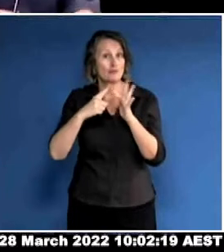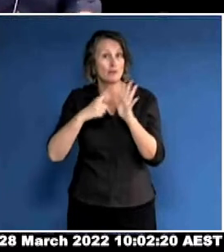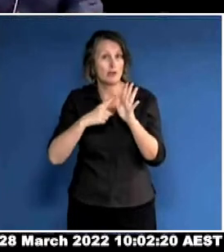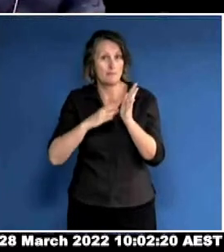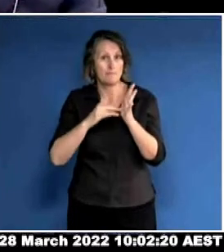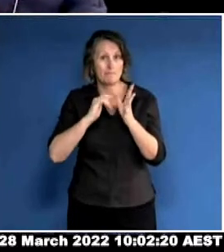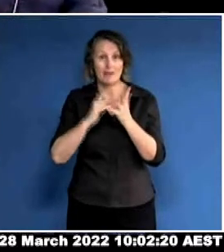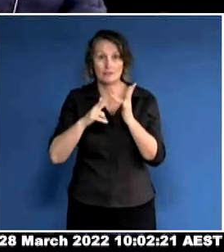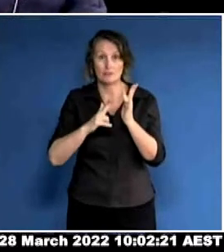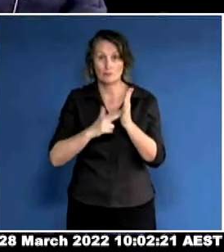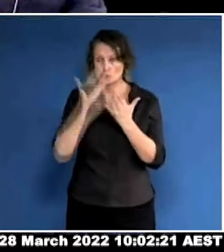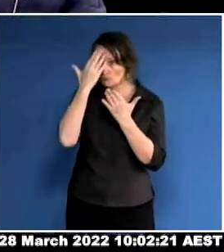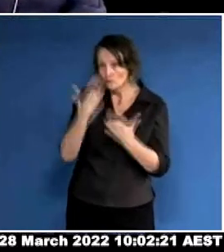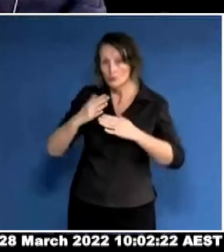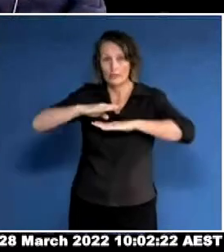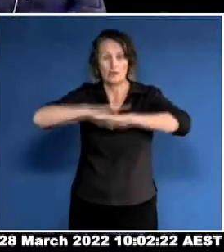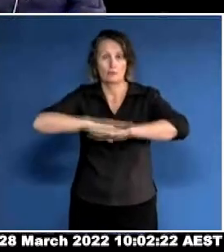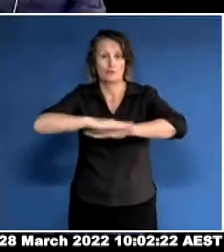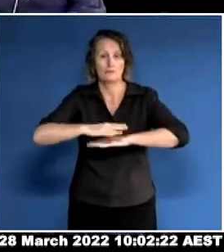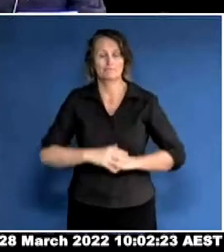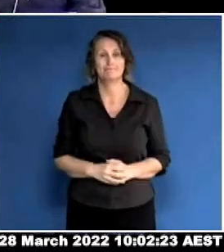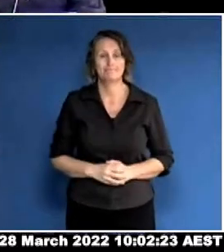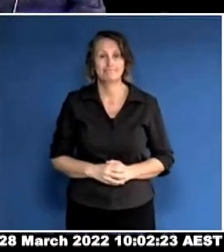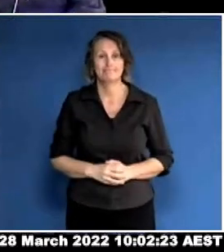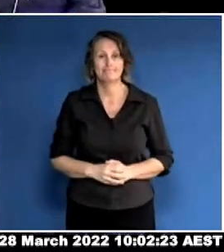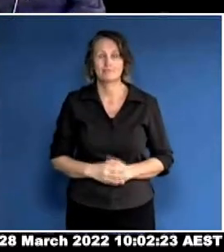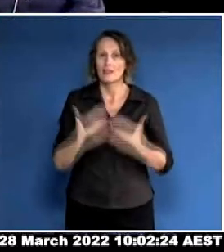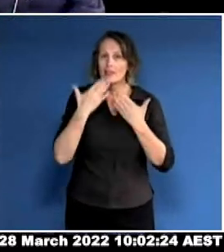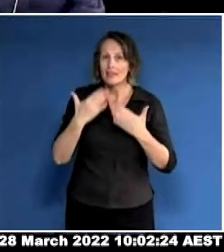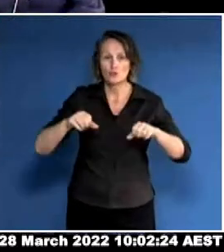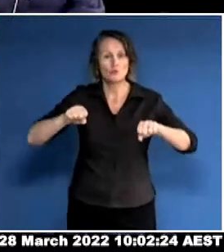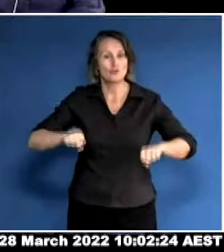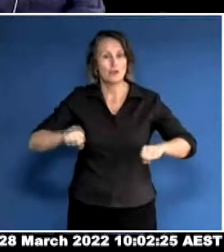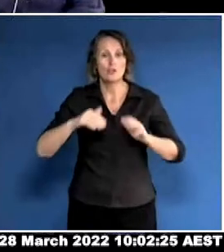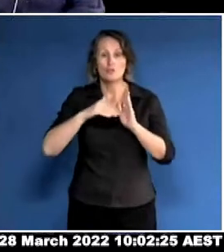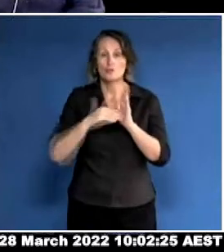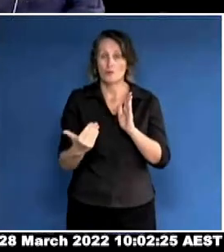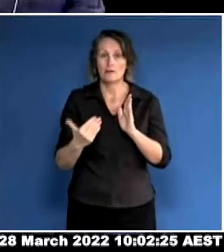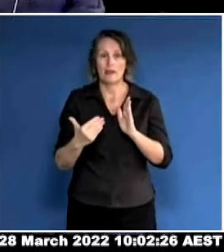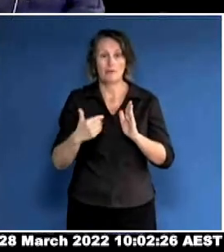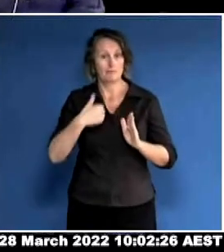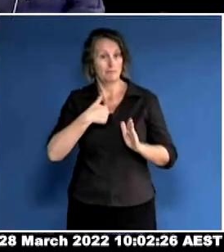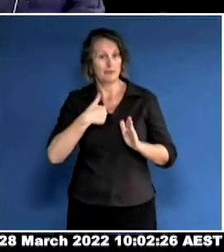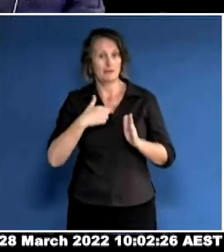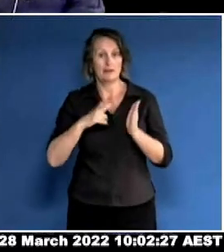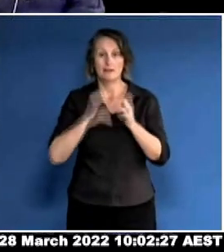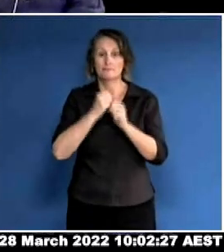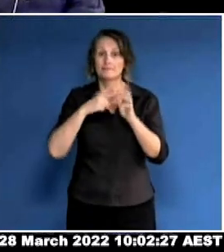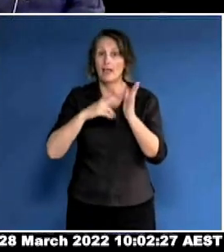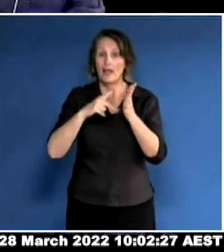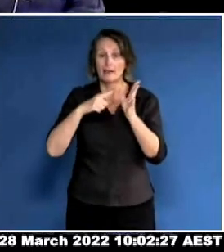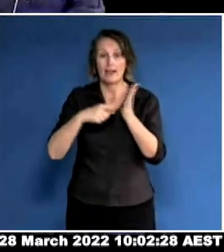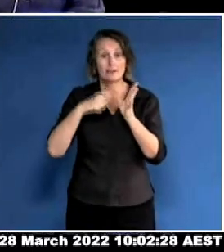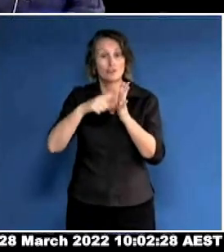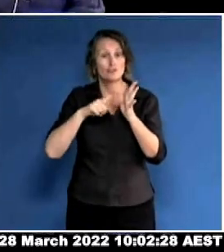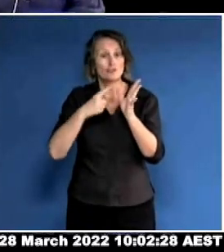of country. Thank you, Chair. As a Ngunnawal and Kurrone woman, I wish to pay my